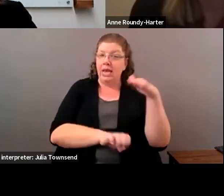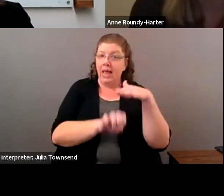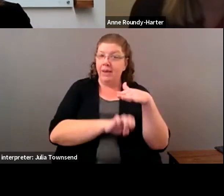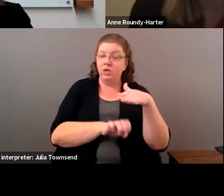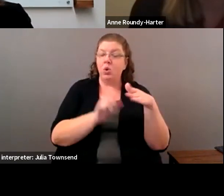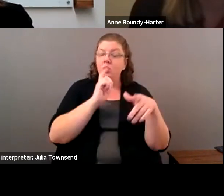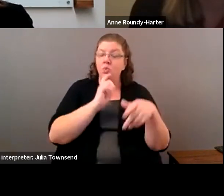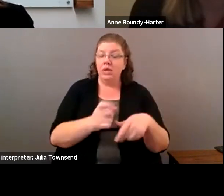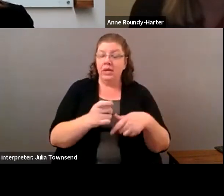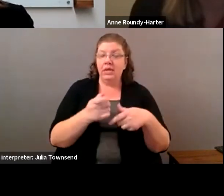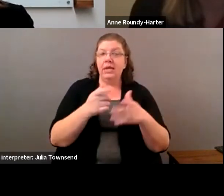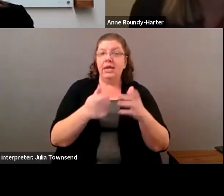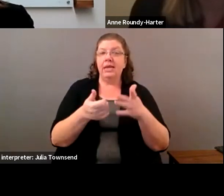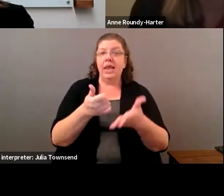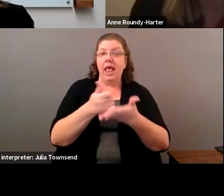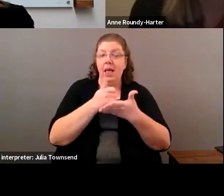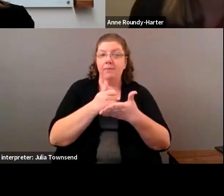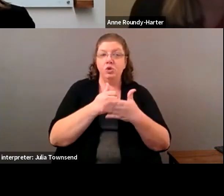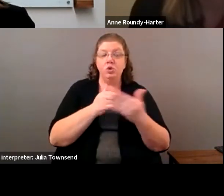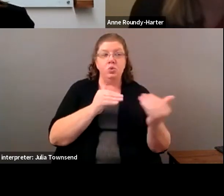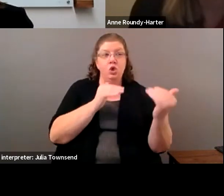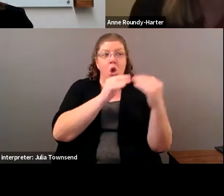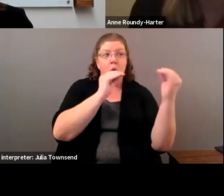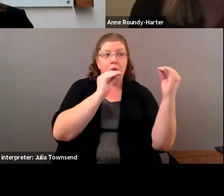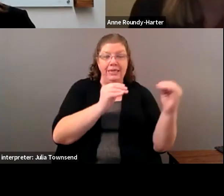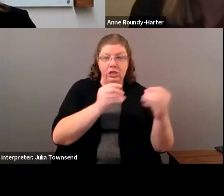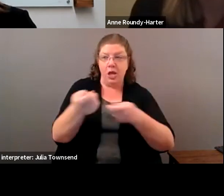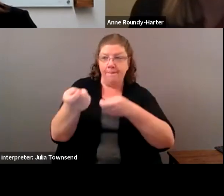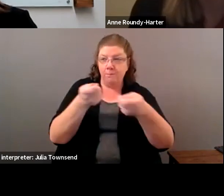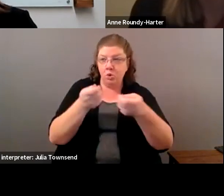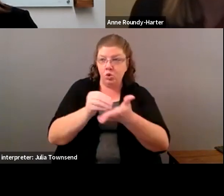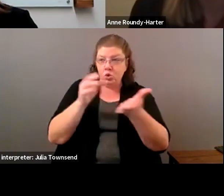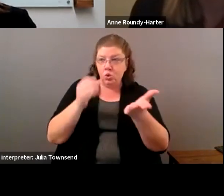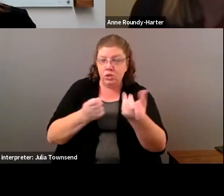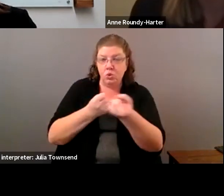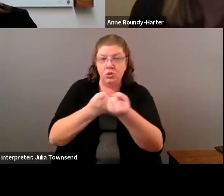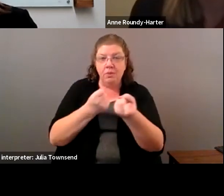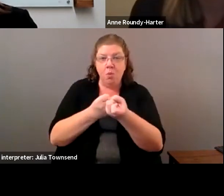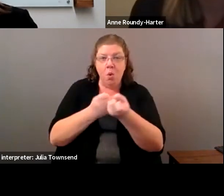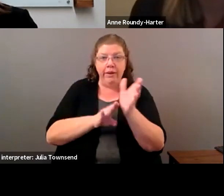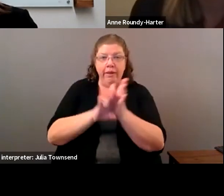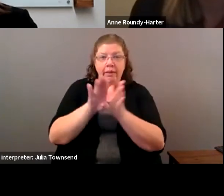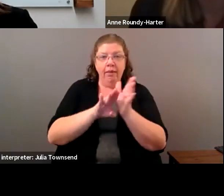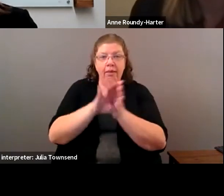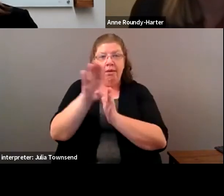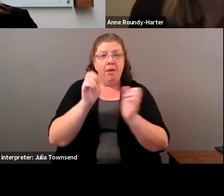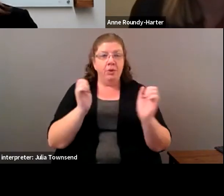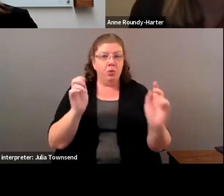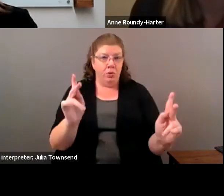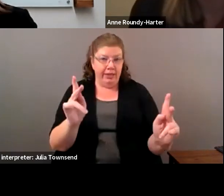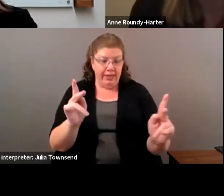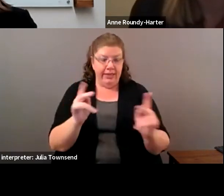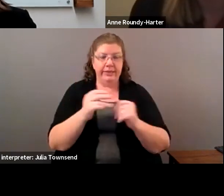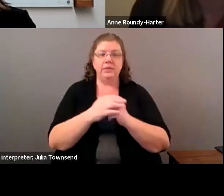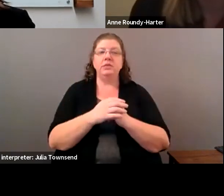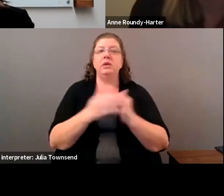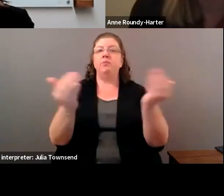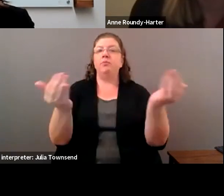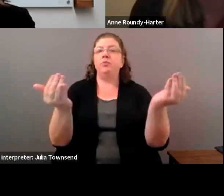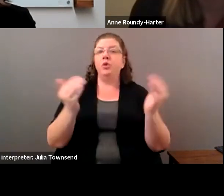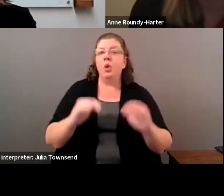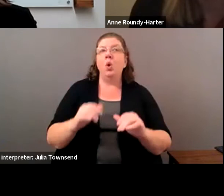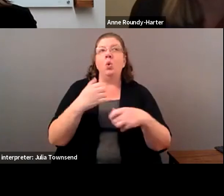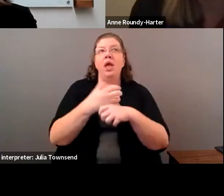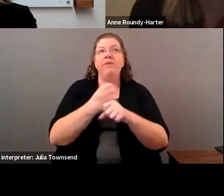and work and co-teach in that manner to really support acceleration opportunities. We have come up with pre